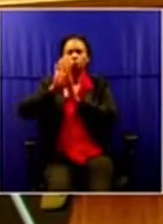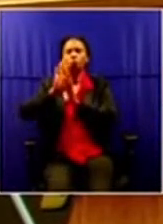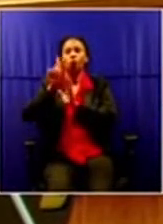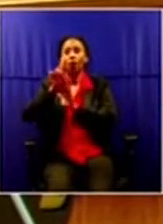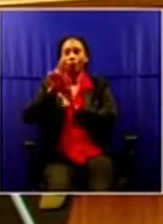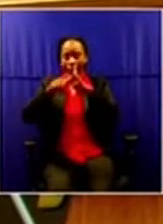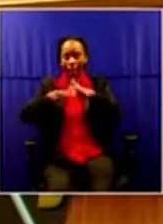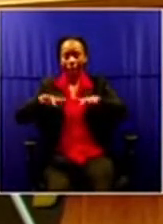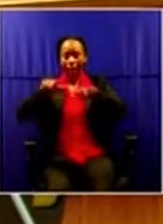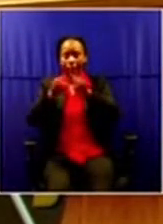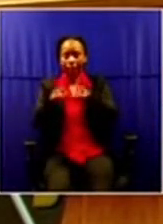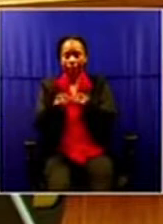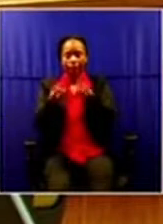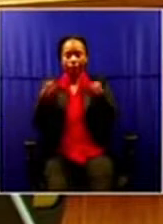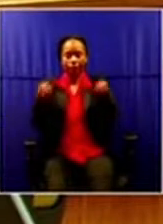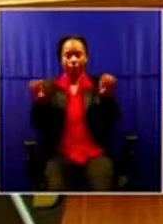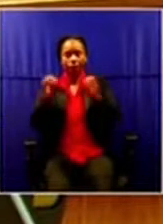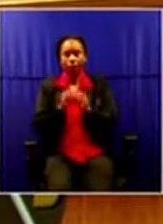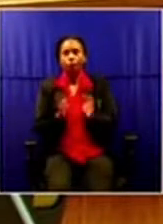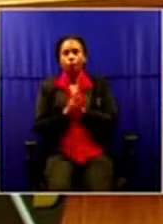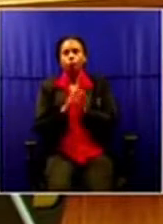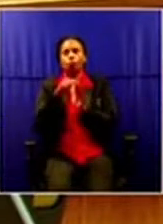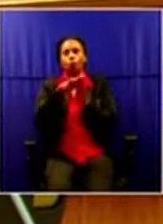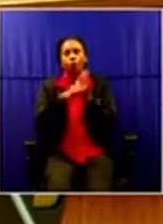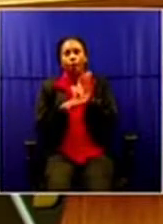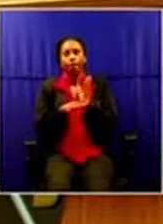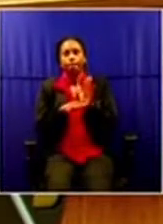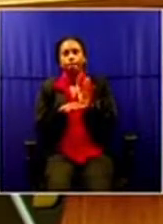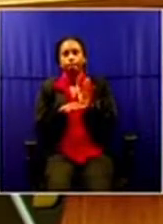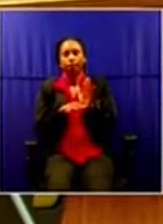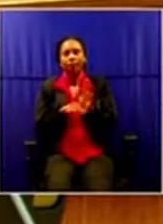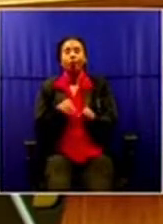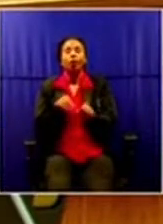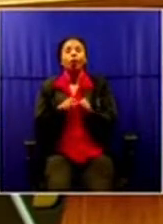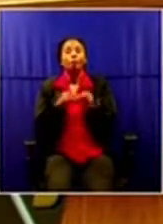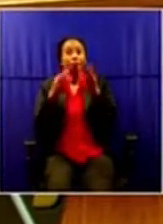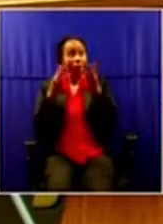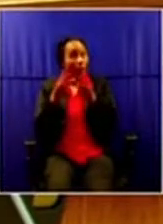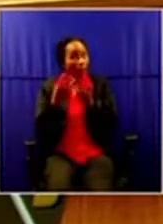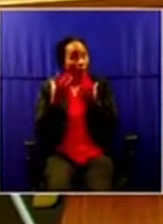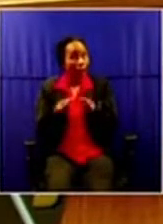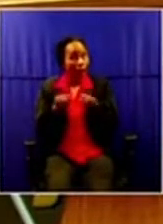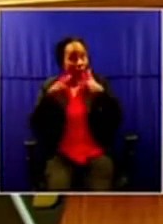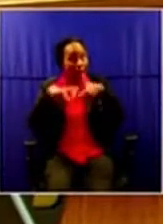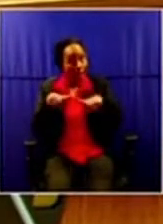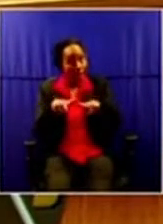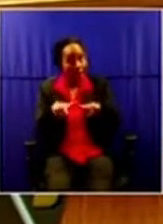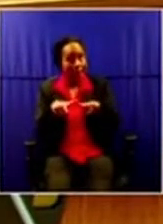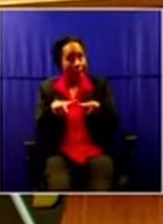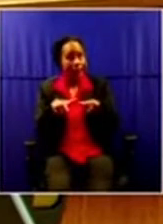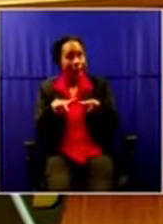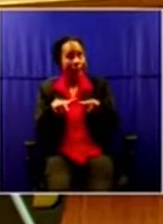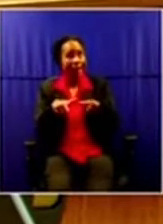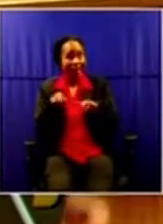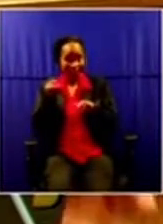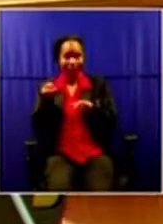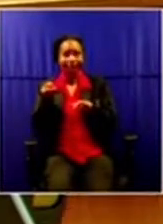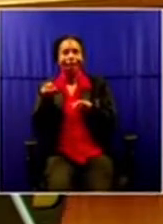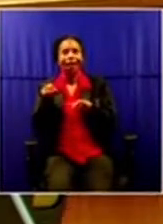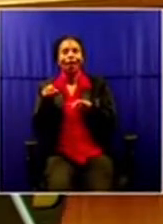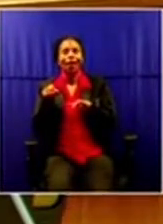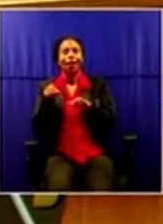program. It is when people have land that we will be able